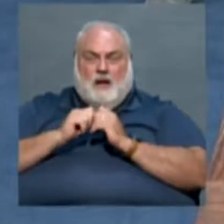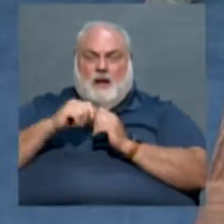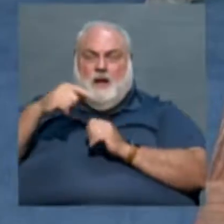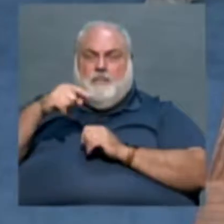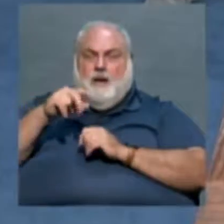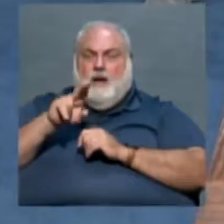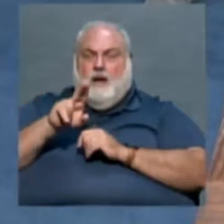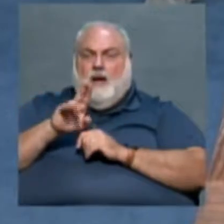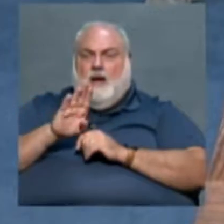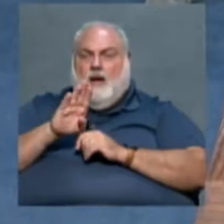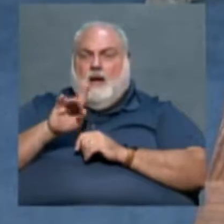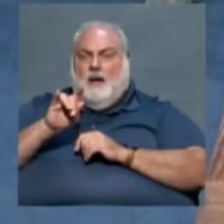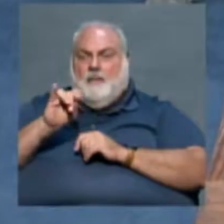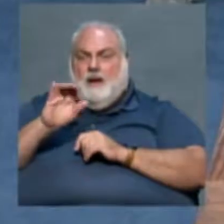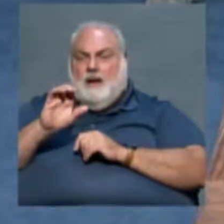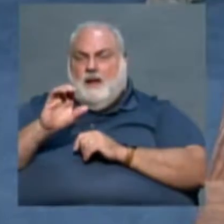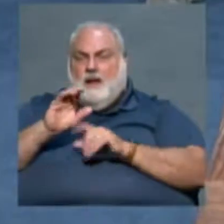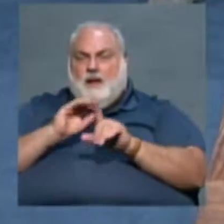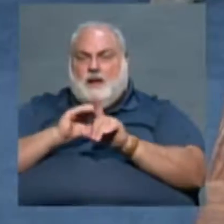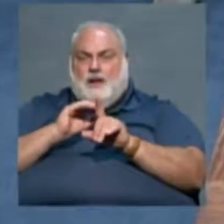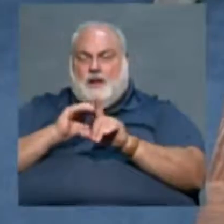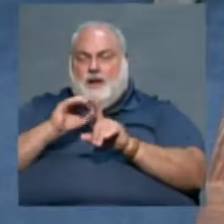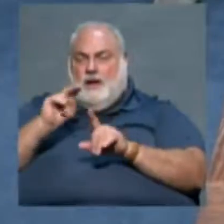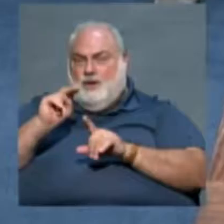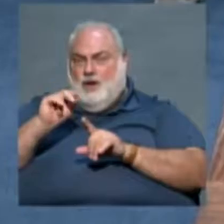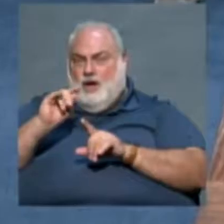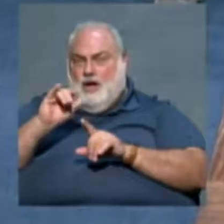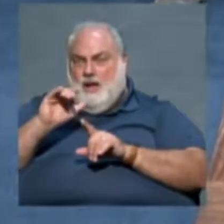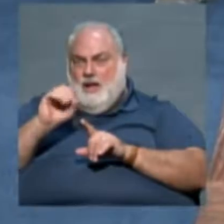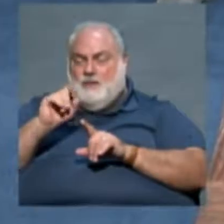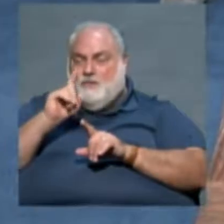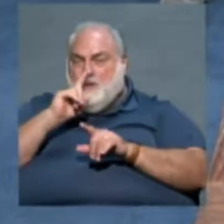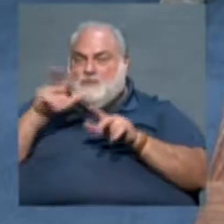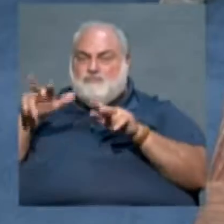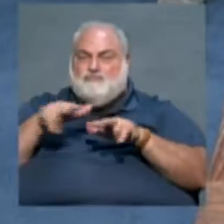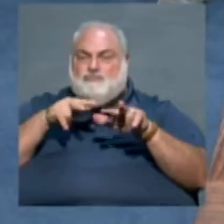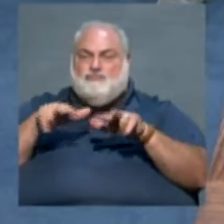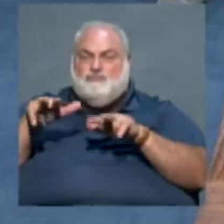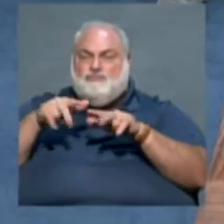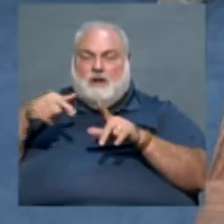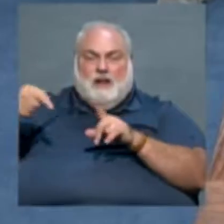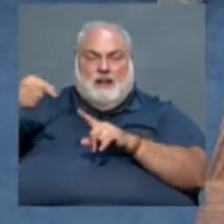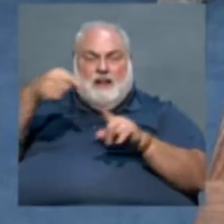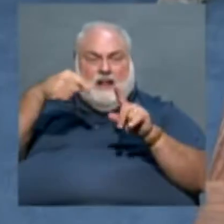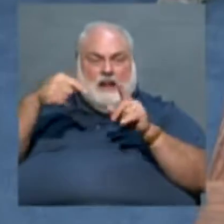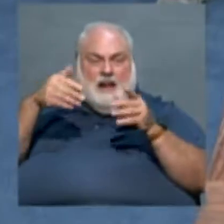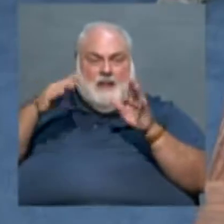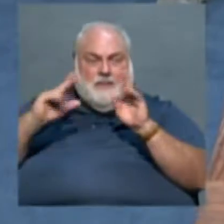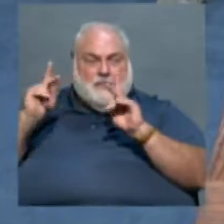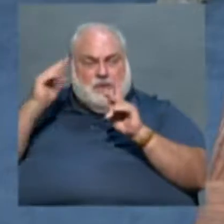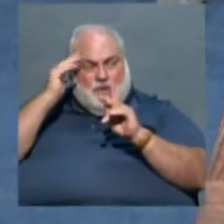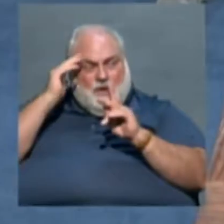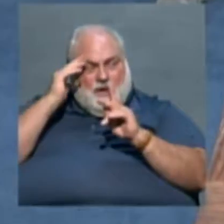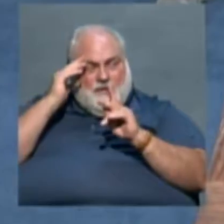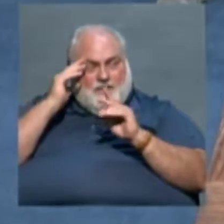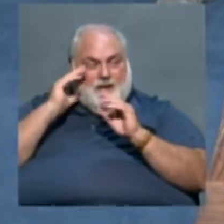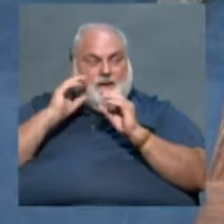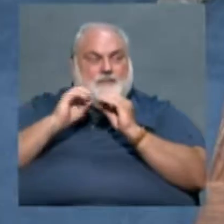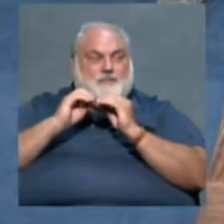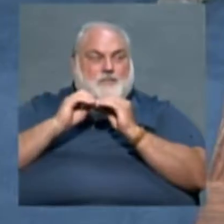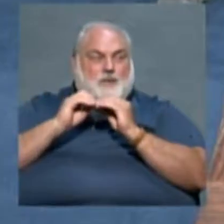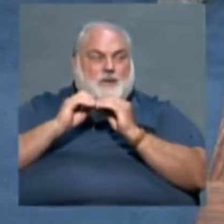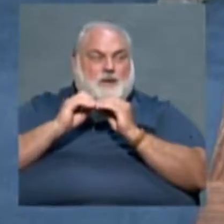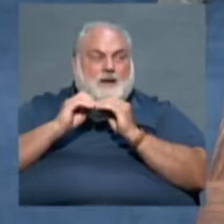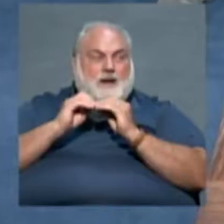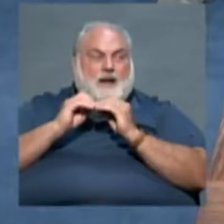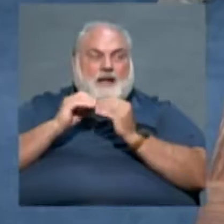notice. And most of the neighborhoods, it's actually been enjoyable to walk around and let people know about these hearings because I've gotten to know a lot more people. So